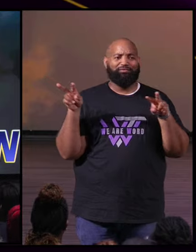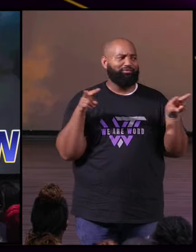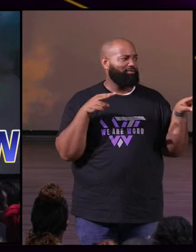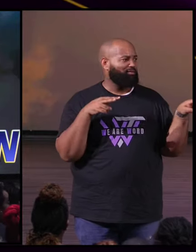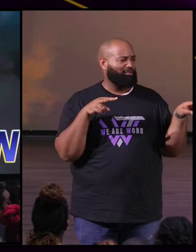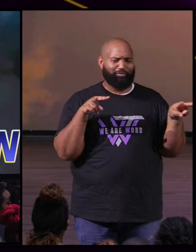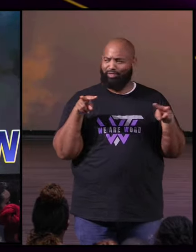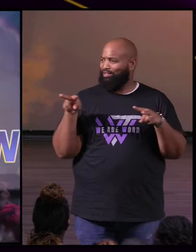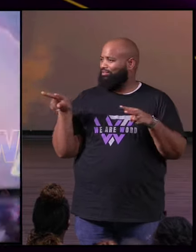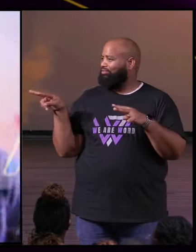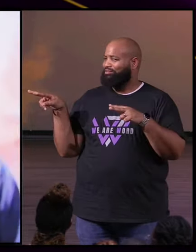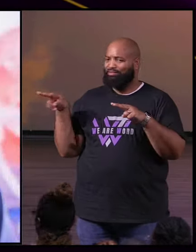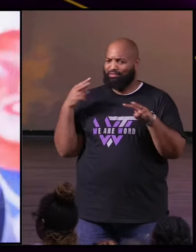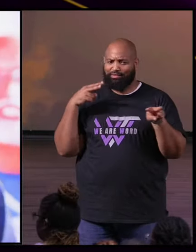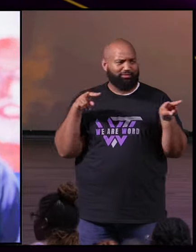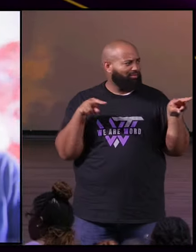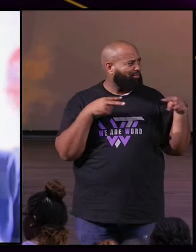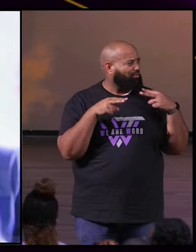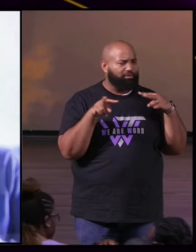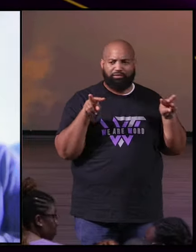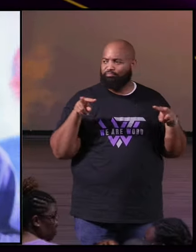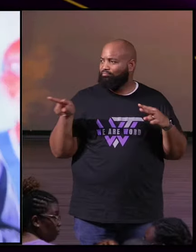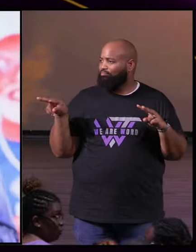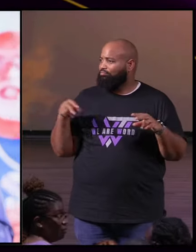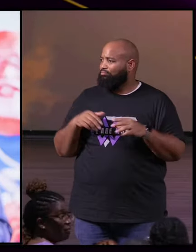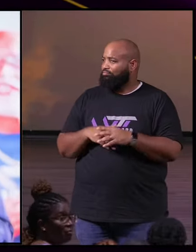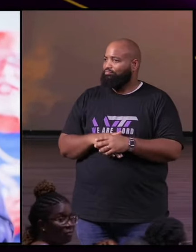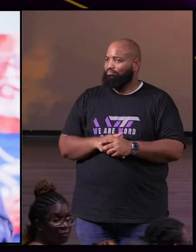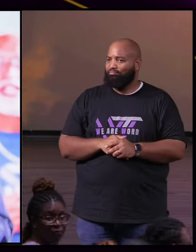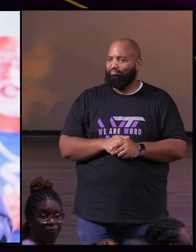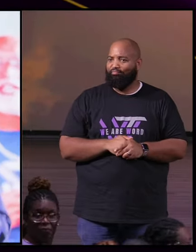yourself for a minute. Look around yourself. And